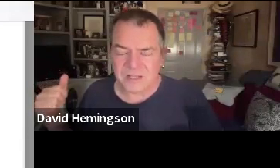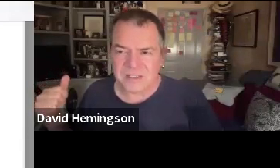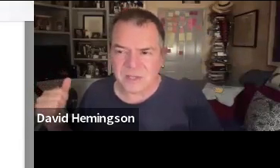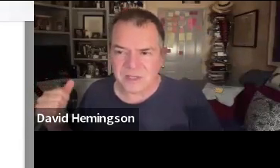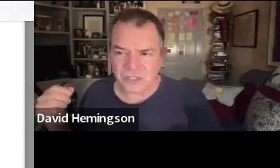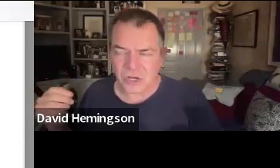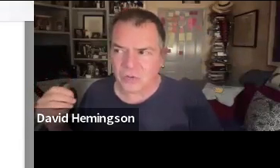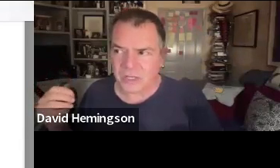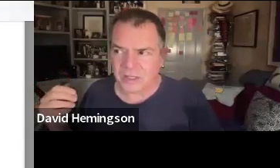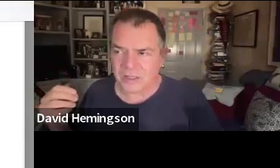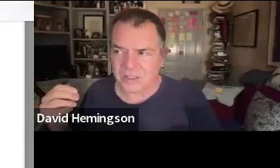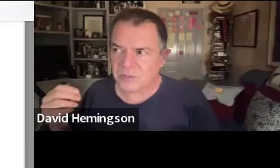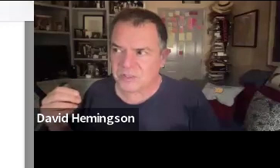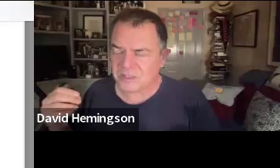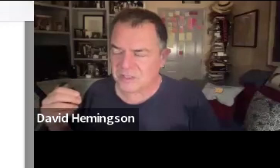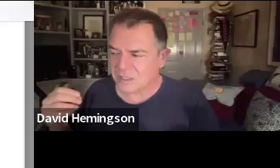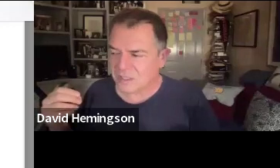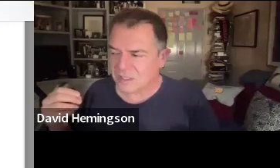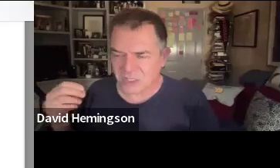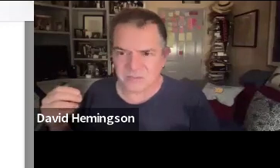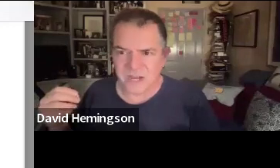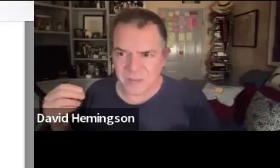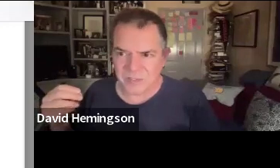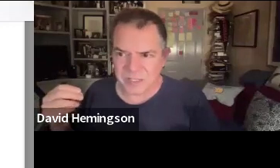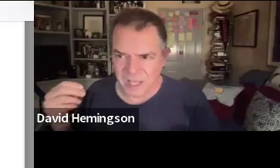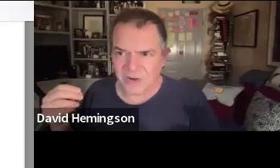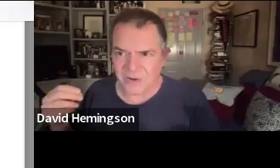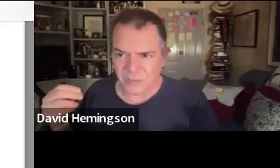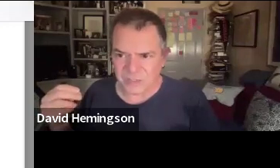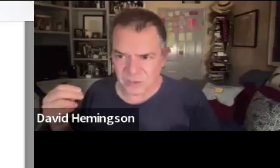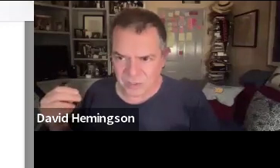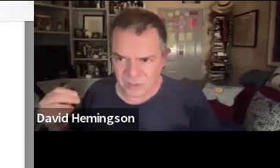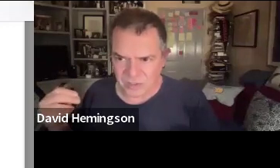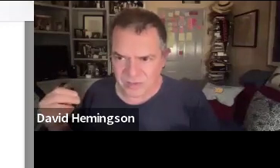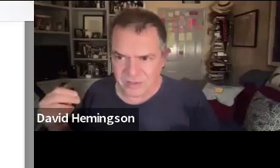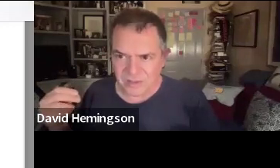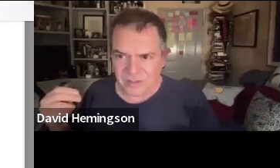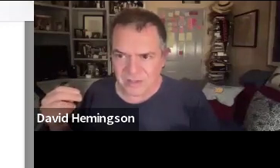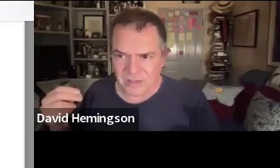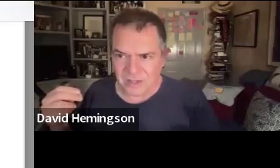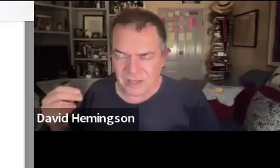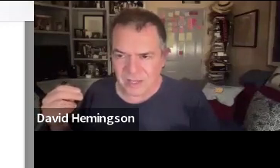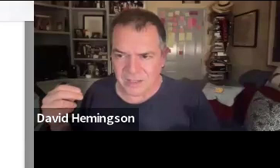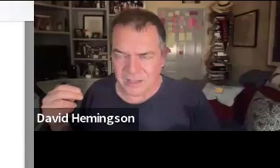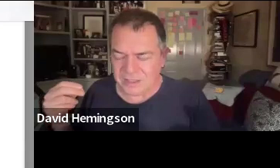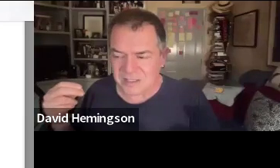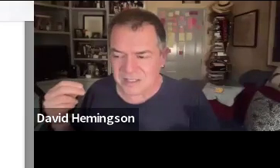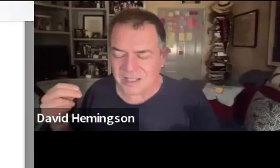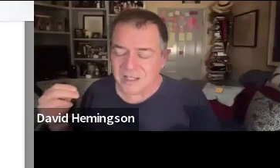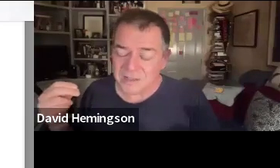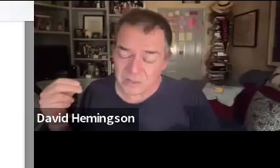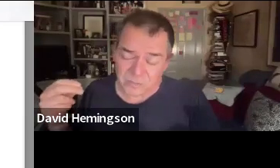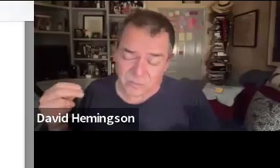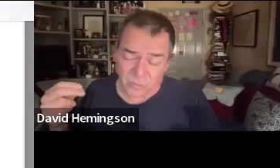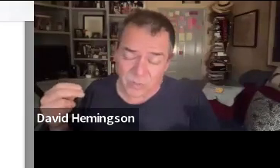those scenes to me show like this person is justifiably angry at what's going on. And this is